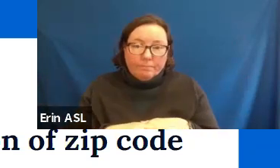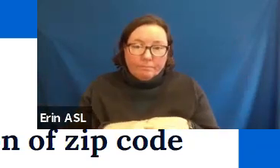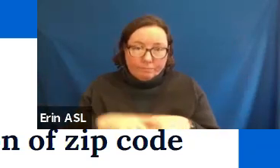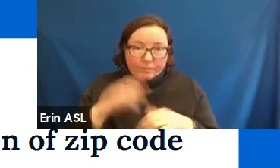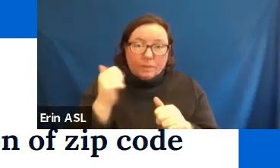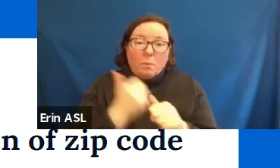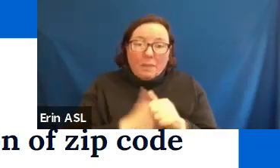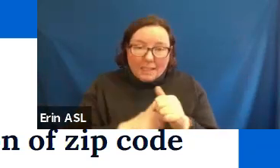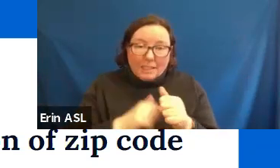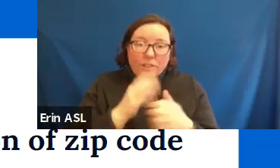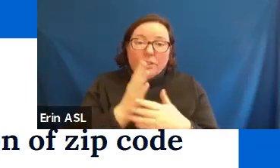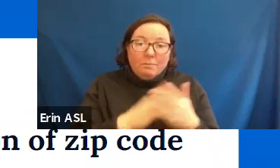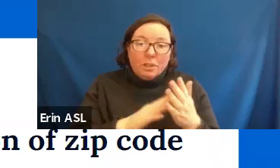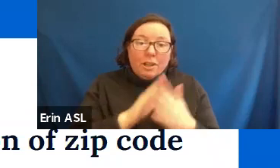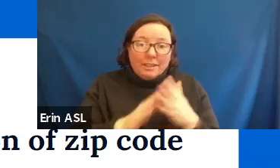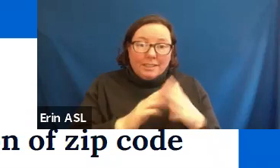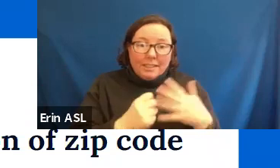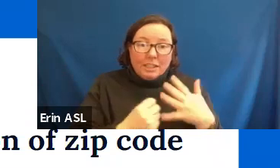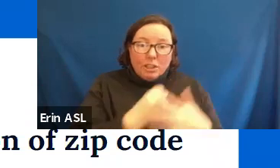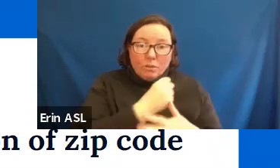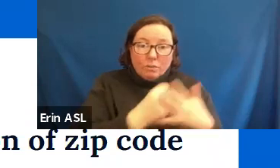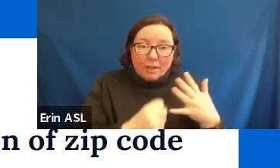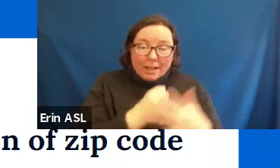rank ordered by GPA.